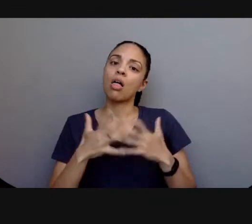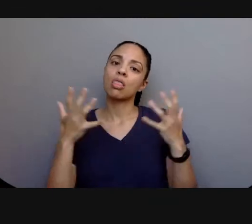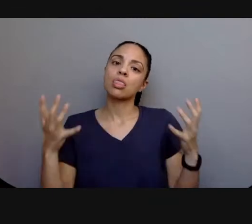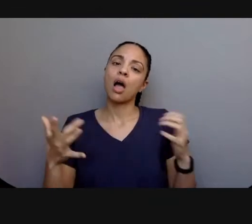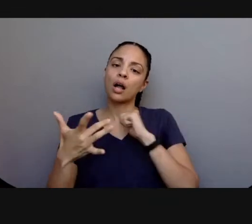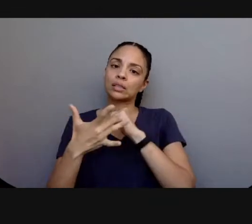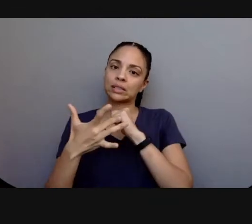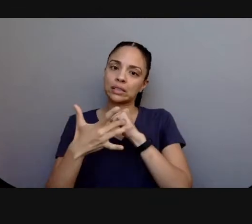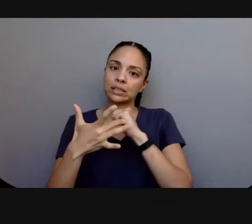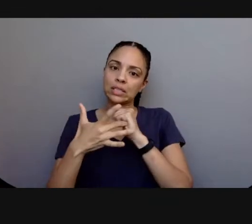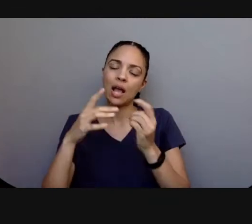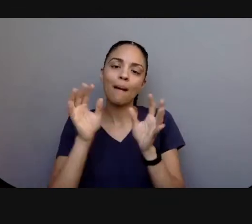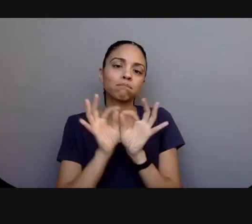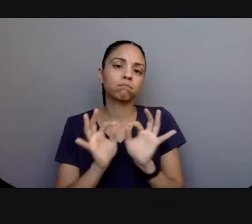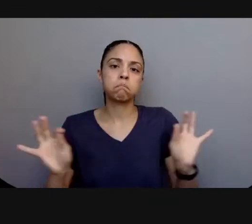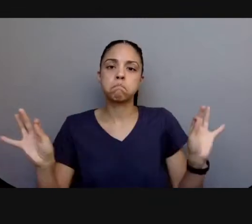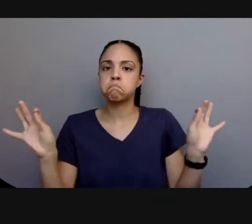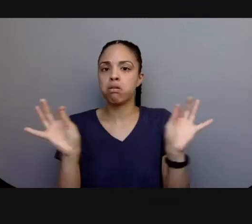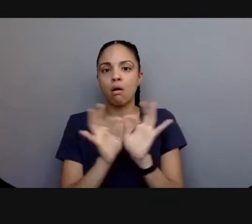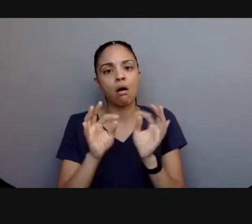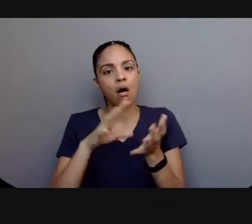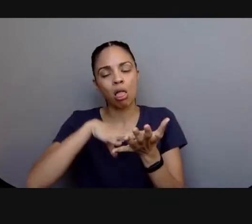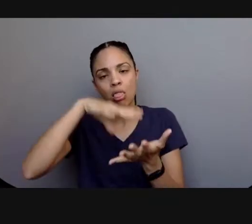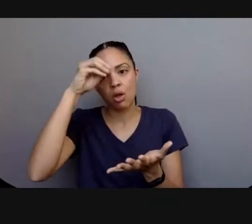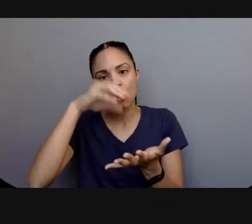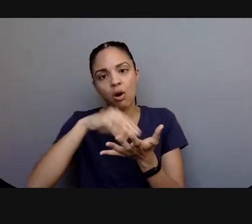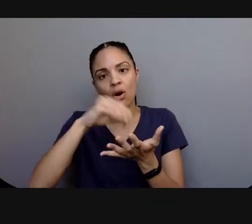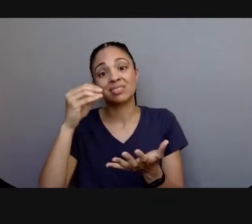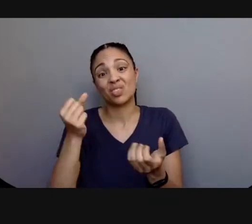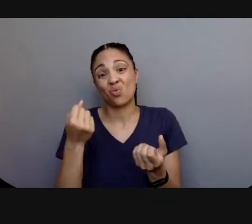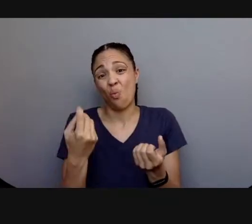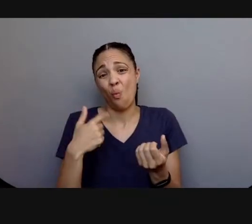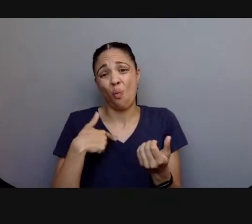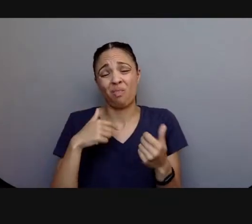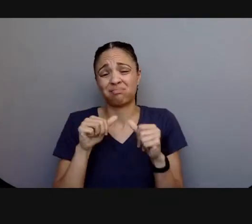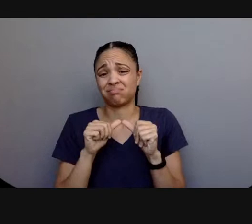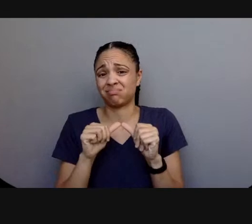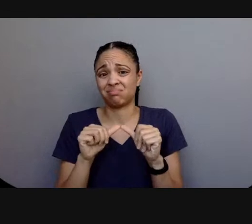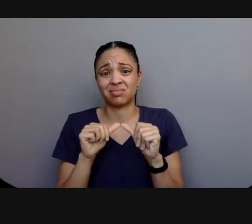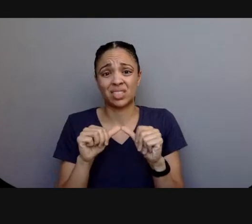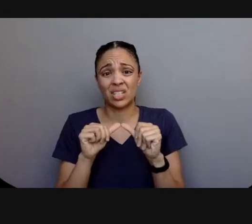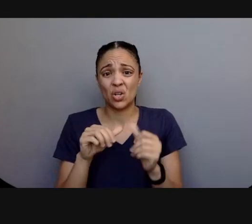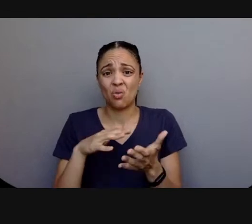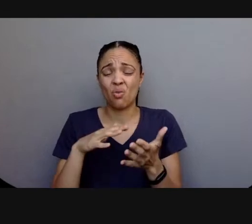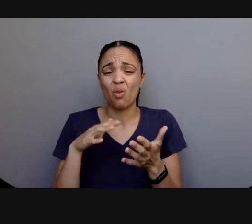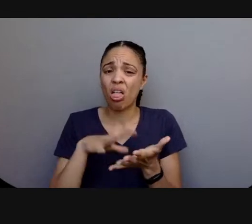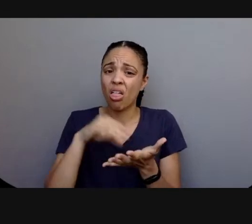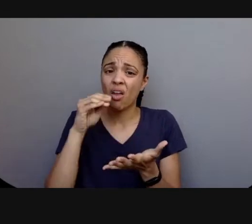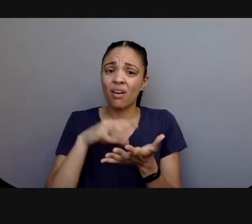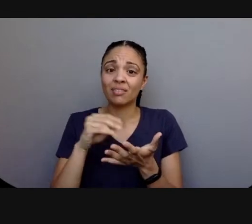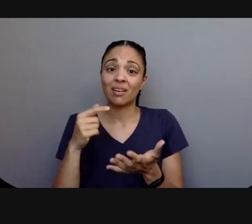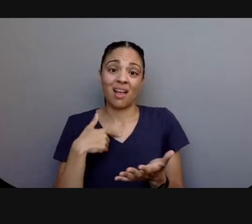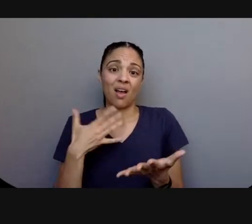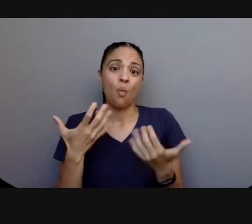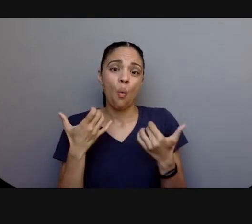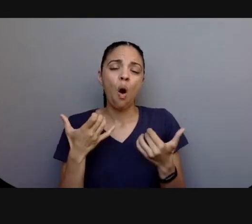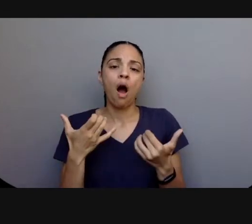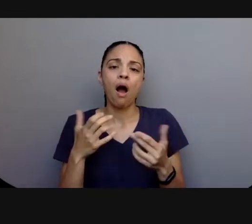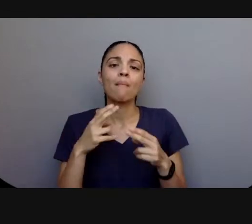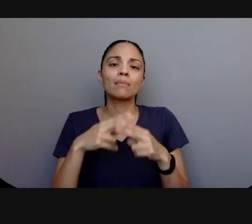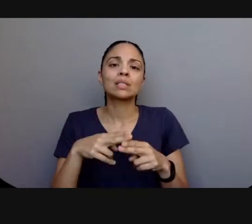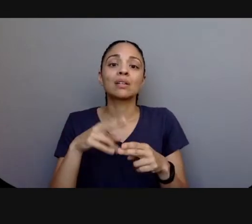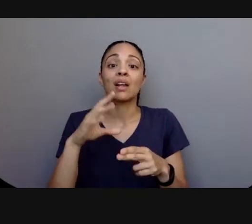now what I'm studying even more so is how to be an actor. And that's the thing that I still will credit Ailey to, because even though I didn't use my